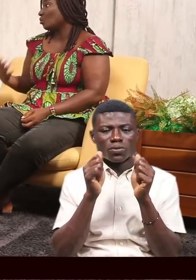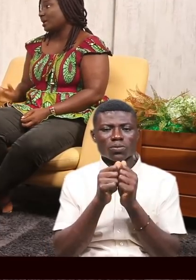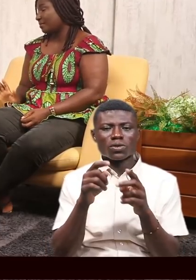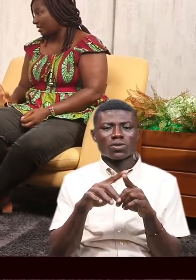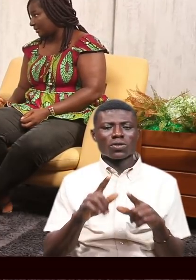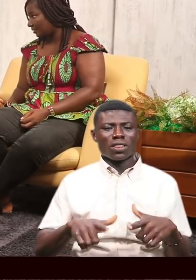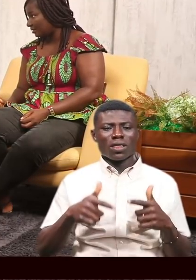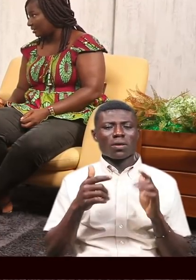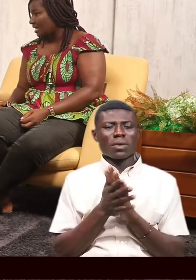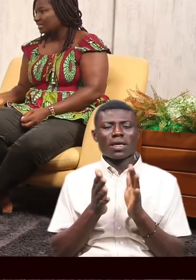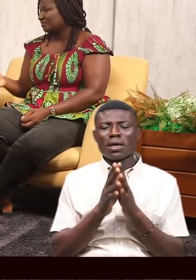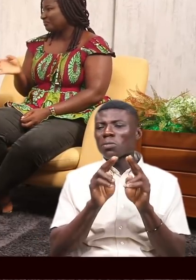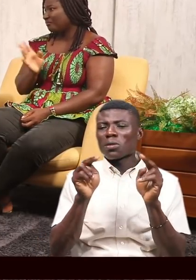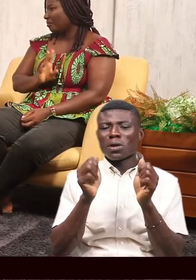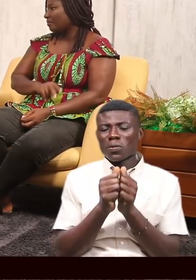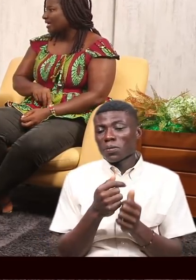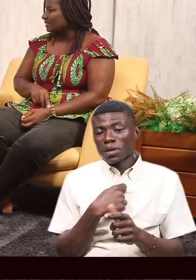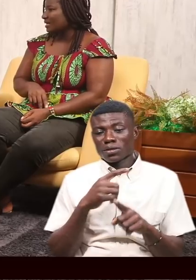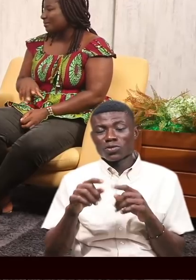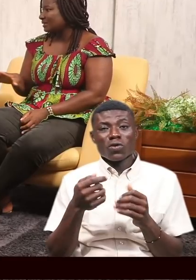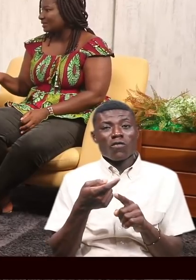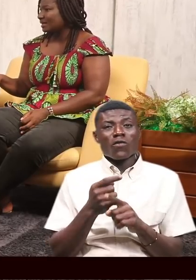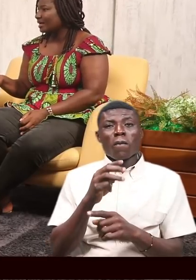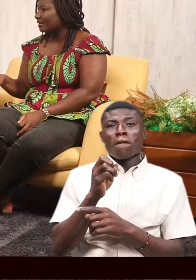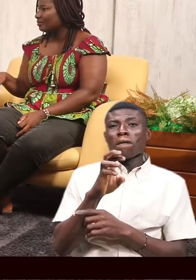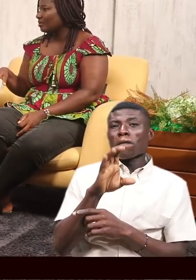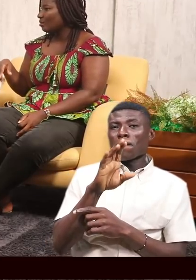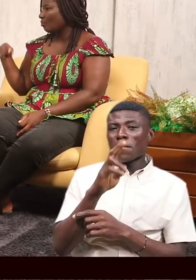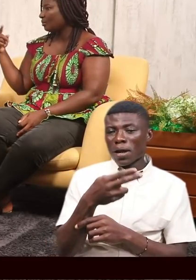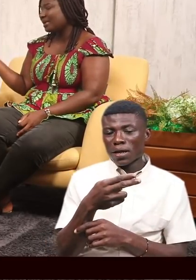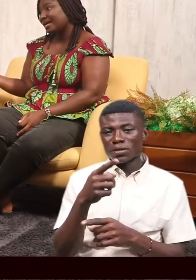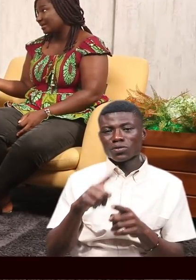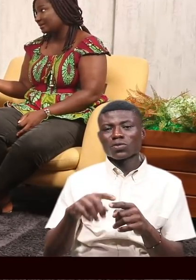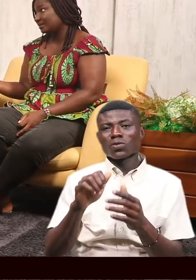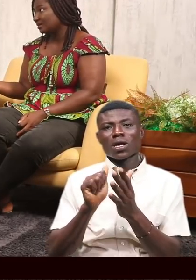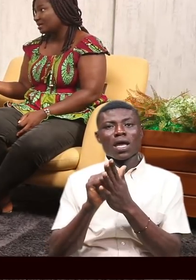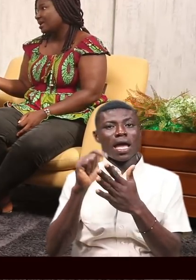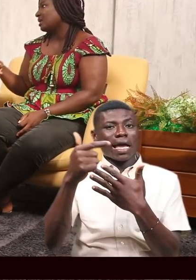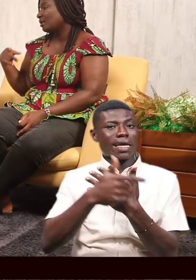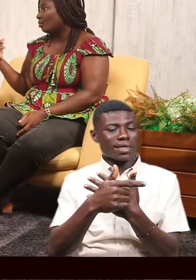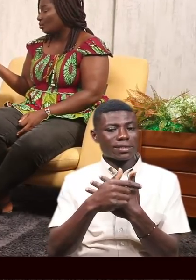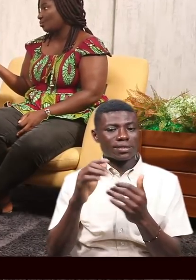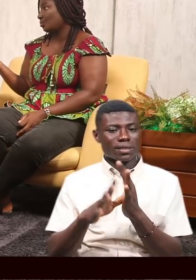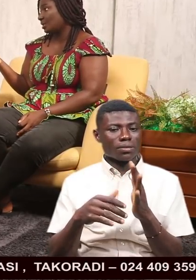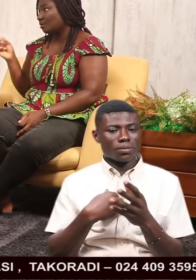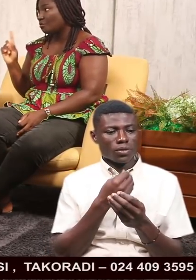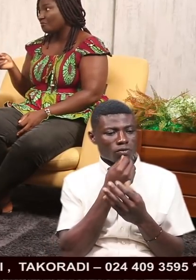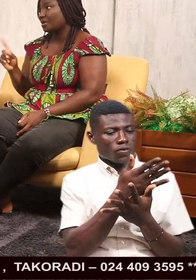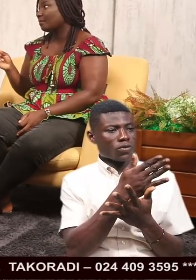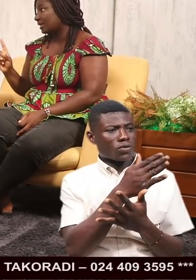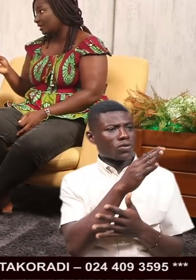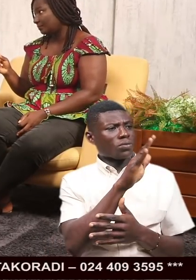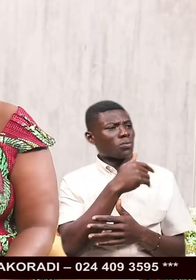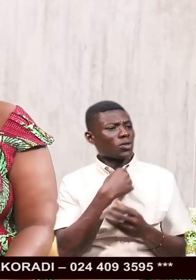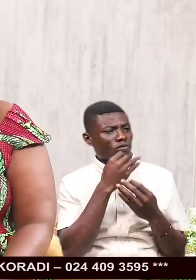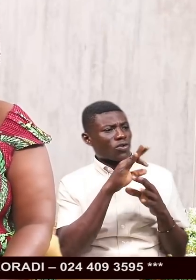beye normal mame. Inti from March na minti ni nkano ekopim August. Ena me bo ni nkrofo